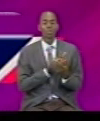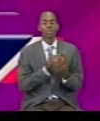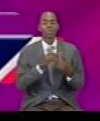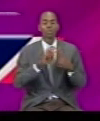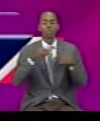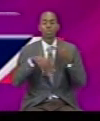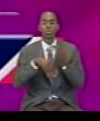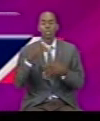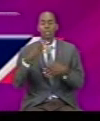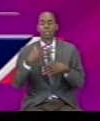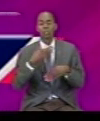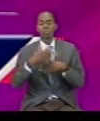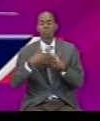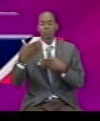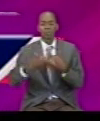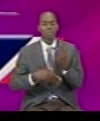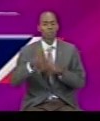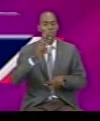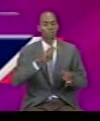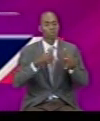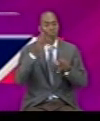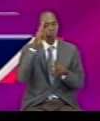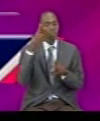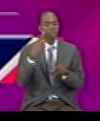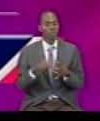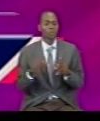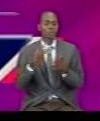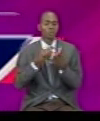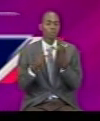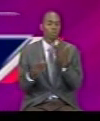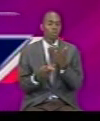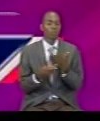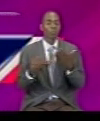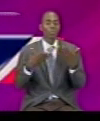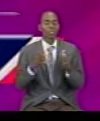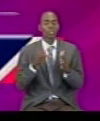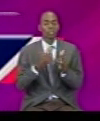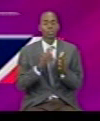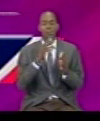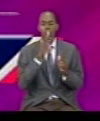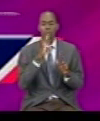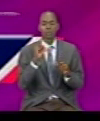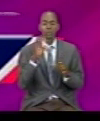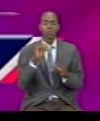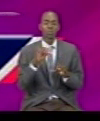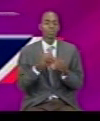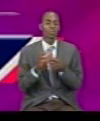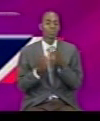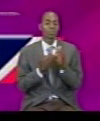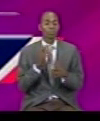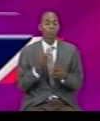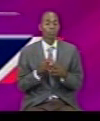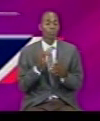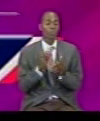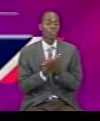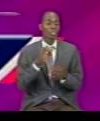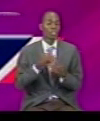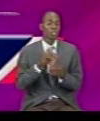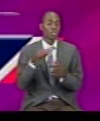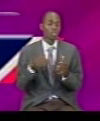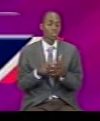you know, to the program, to the crusade and the retreat. Lord, let it be so in Jesus' name that in this year's